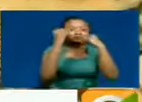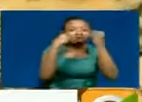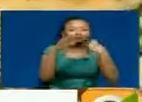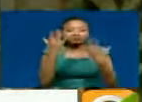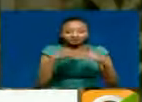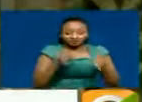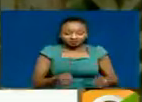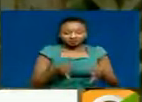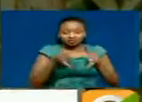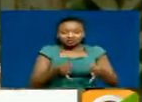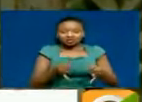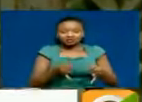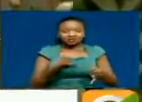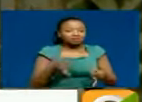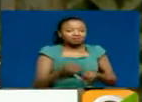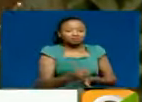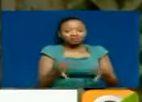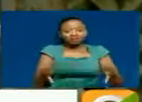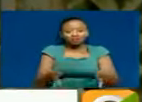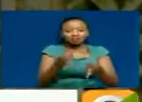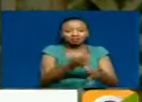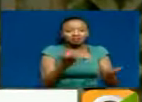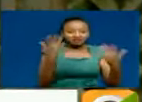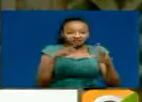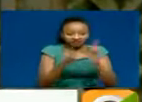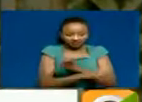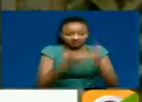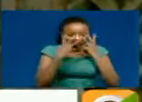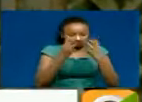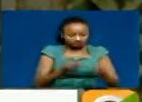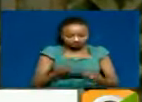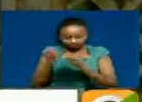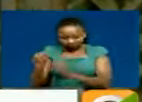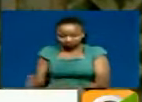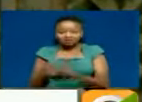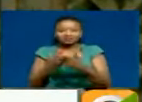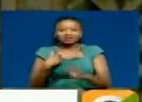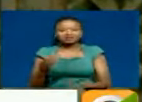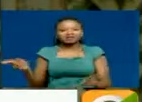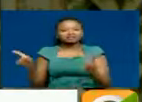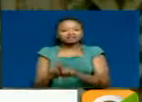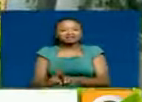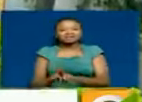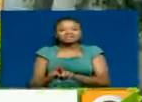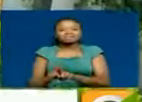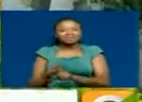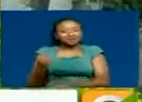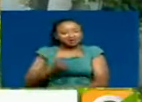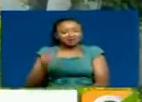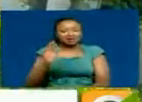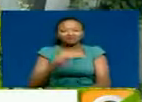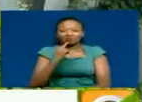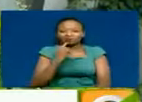I put on the heels, I shoot or walk, come back, remove everything, and I'm back to Ajuma, the girl from Turkana. You